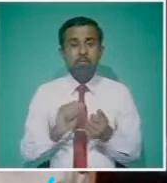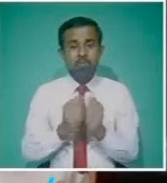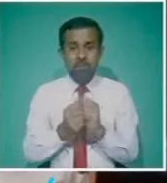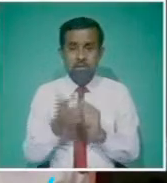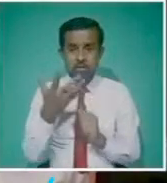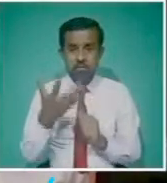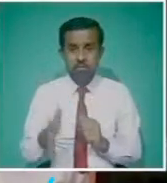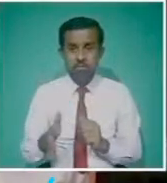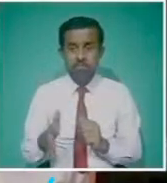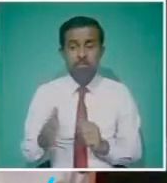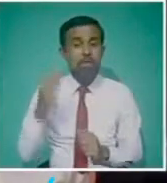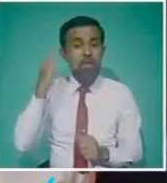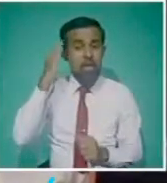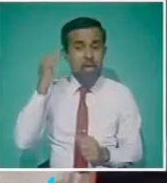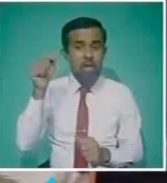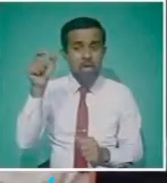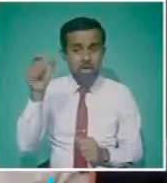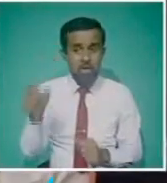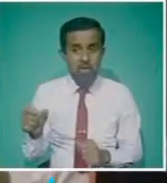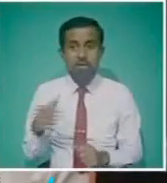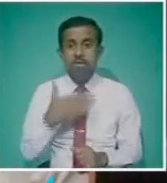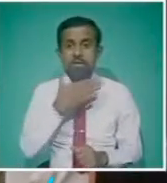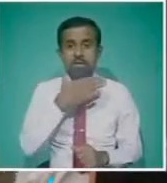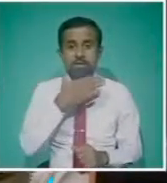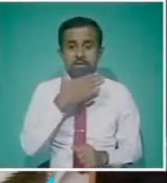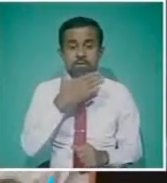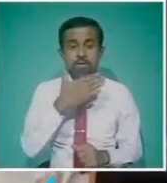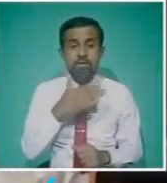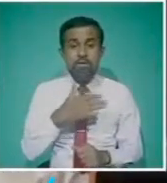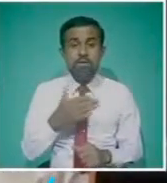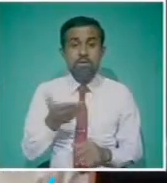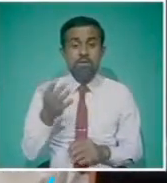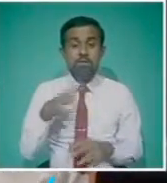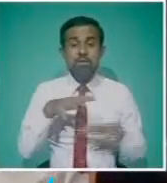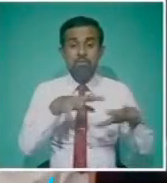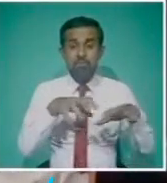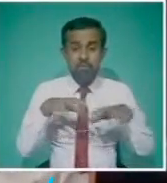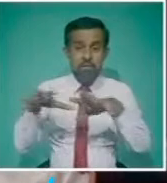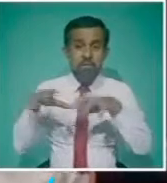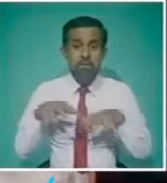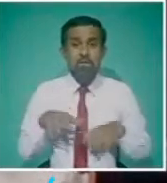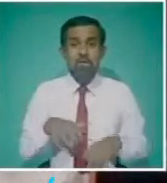colonies, she became head of the Commonwealth of Nations. The